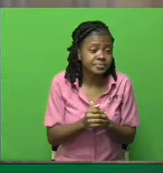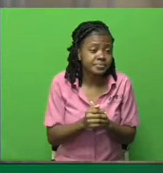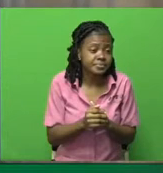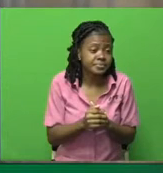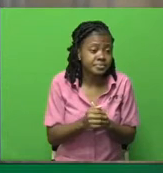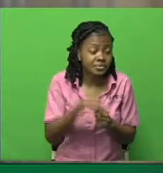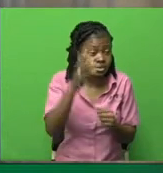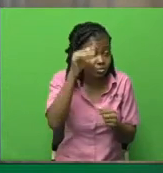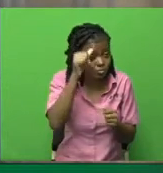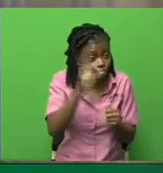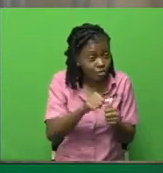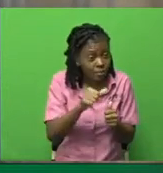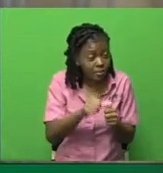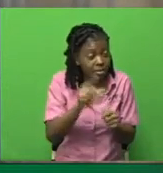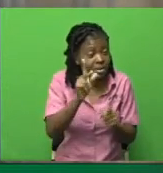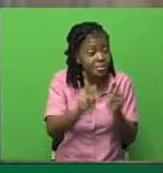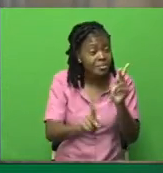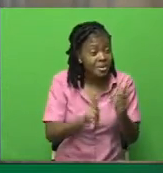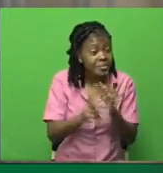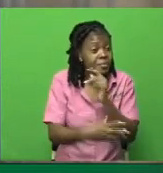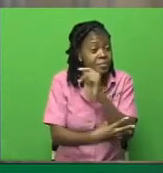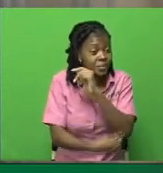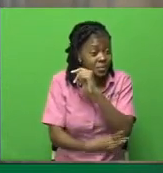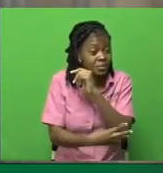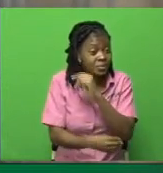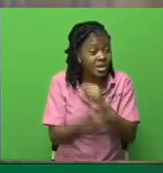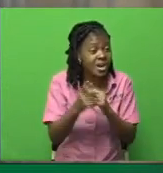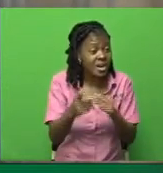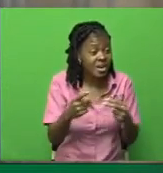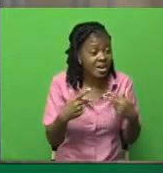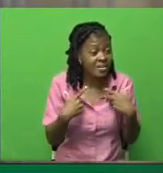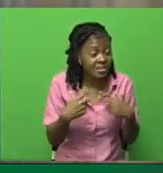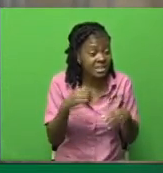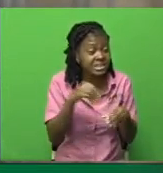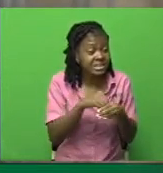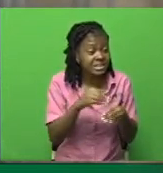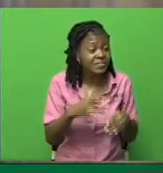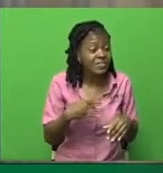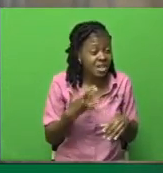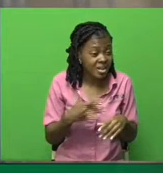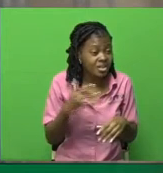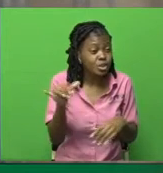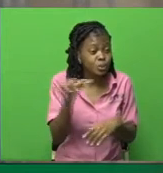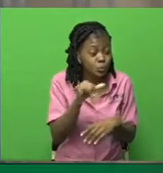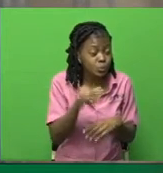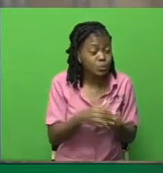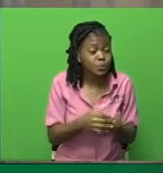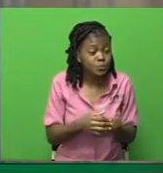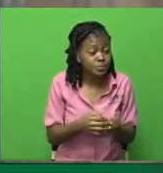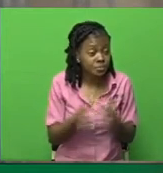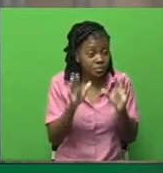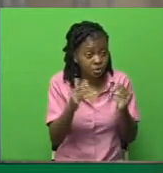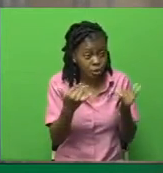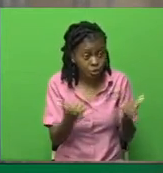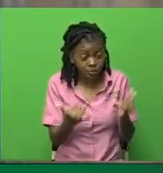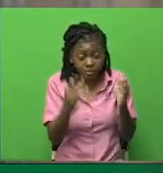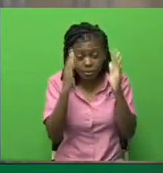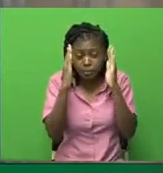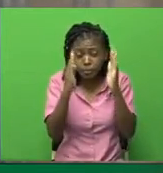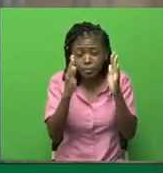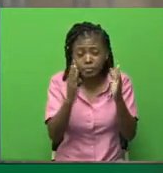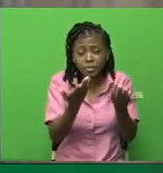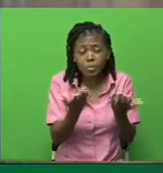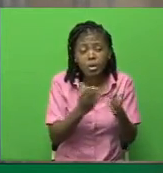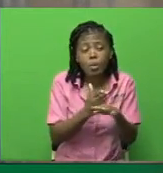the poor the poor have feelings too and so I turned to the overdraft and this is very troubling